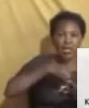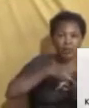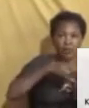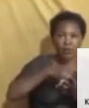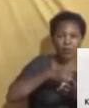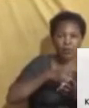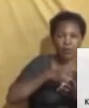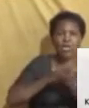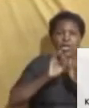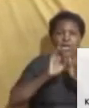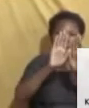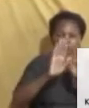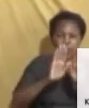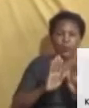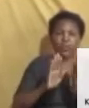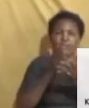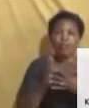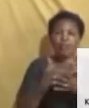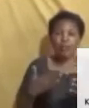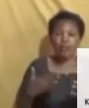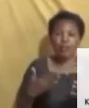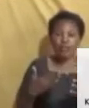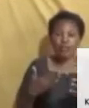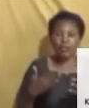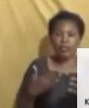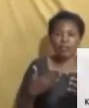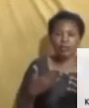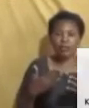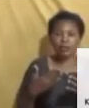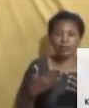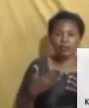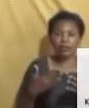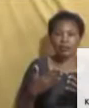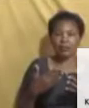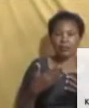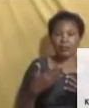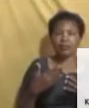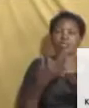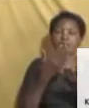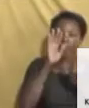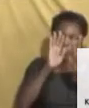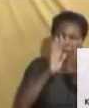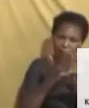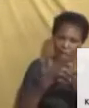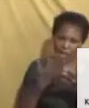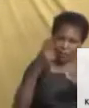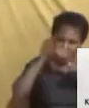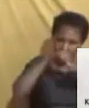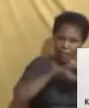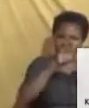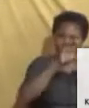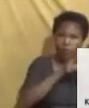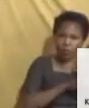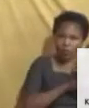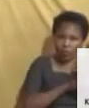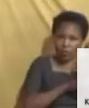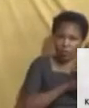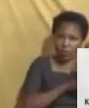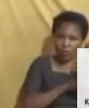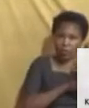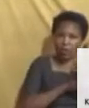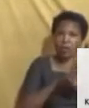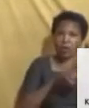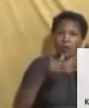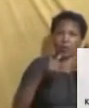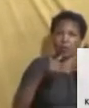essential features, the core of a constitution. I purpose to